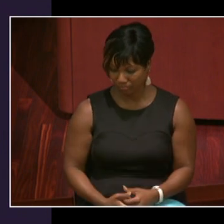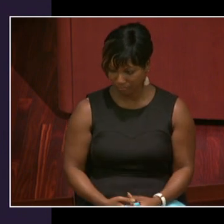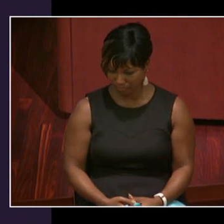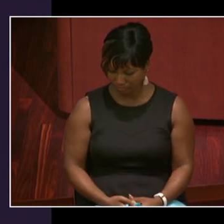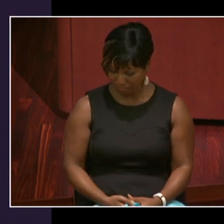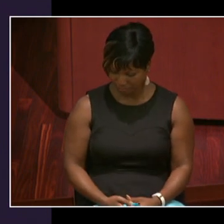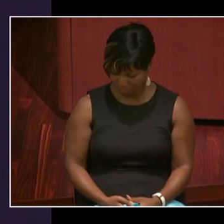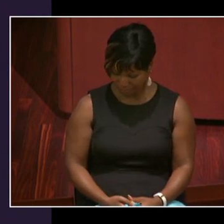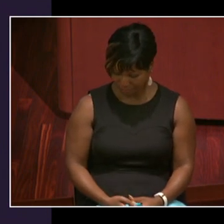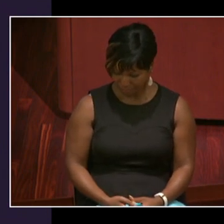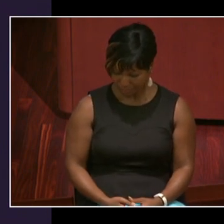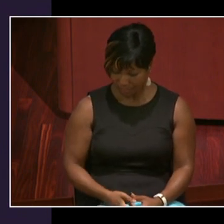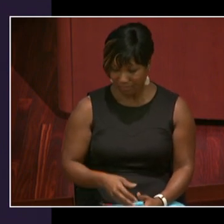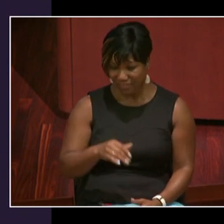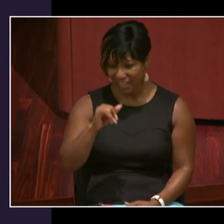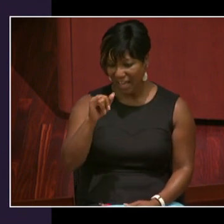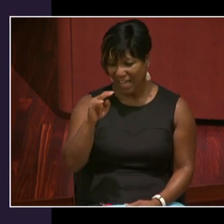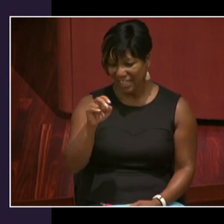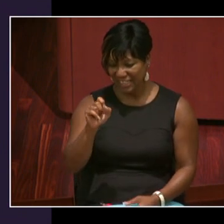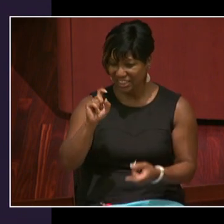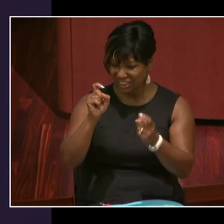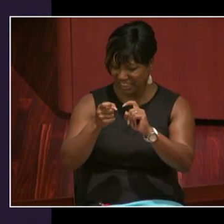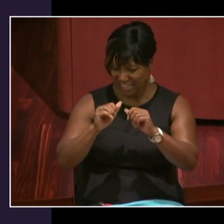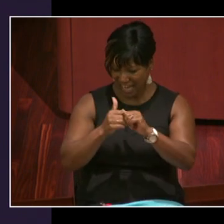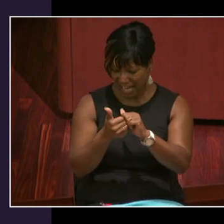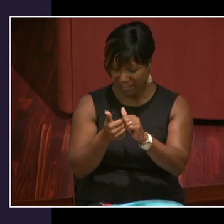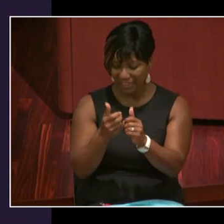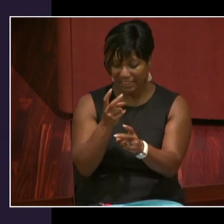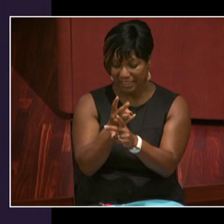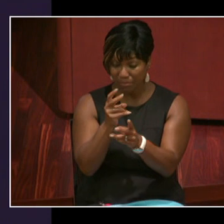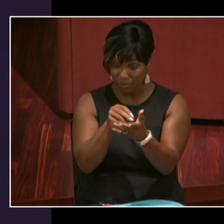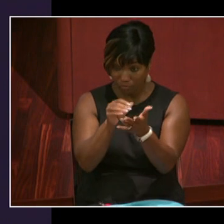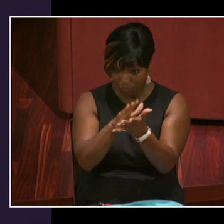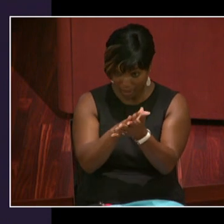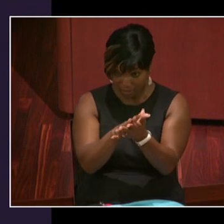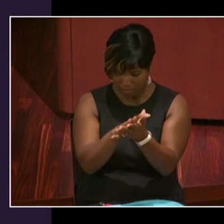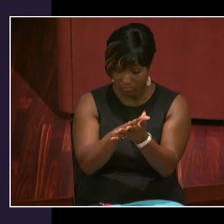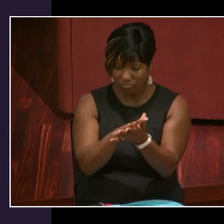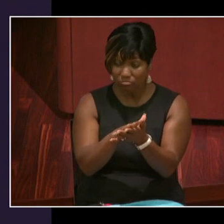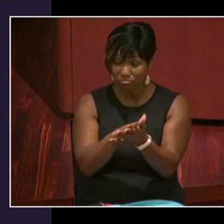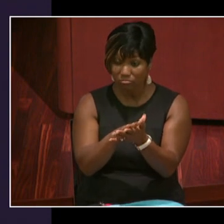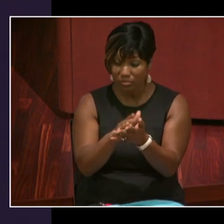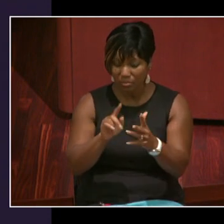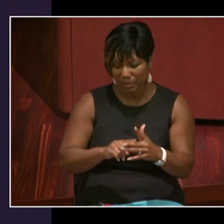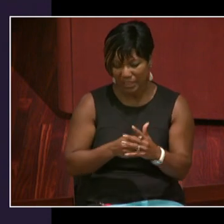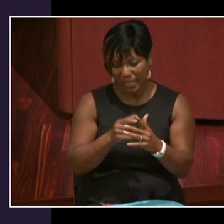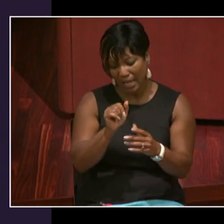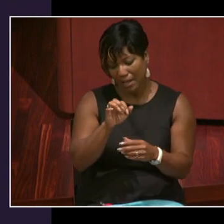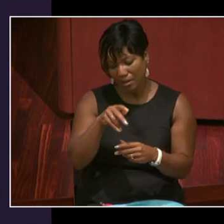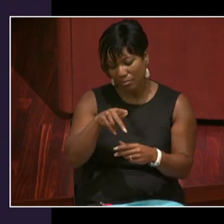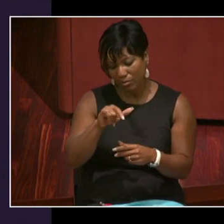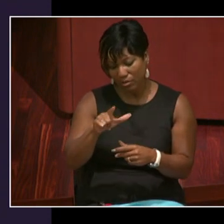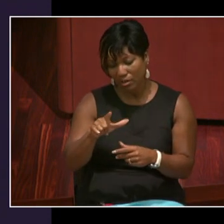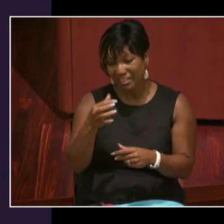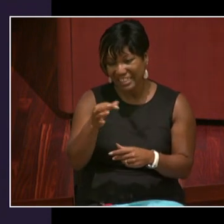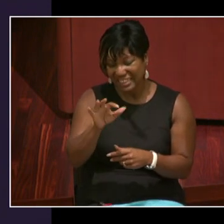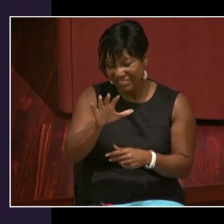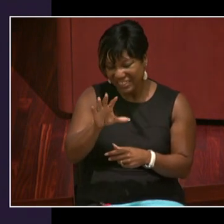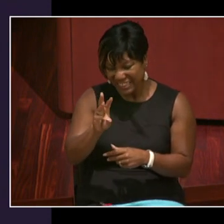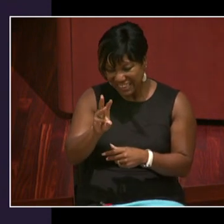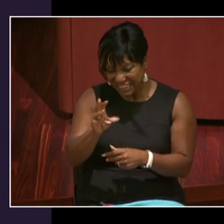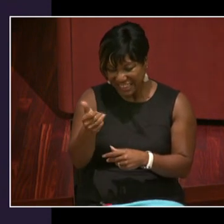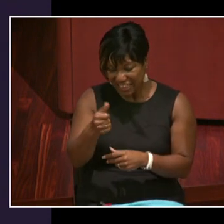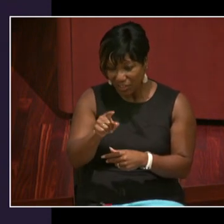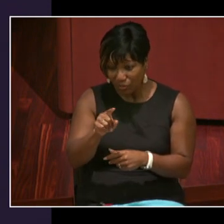INS kind of changed the way that they did the record keeping over time, and beginning in April of 1956,